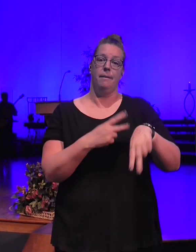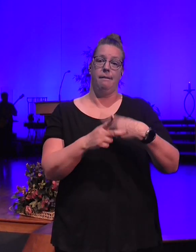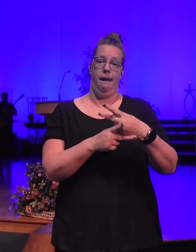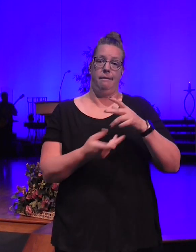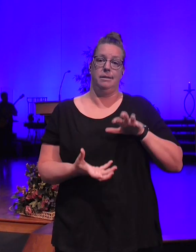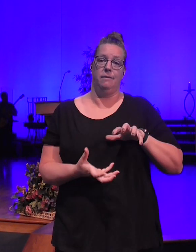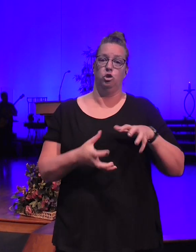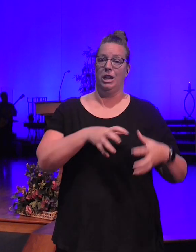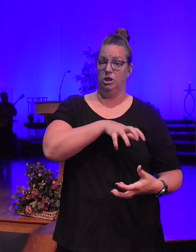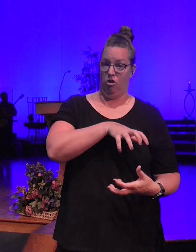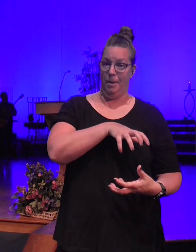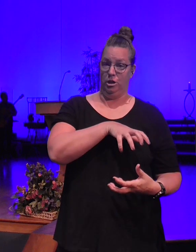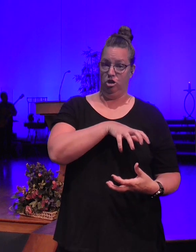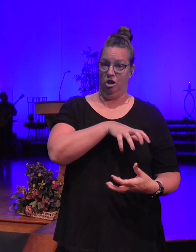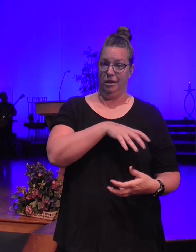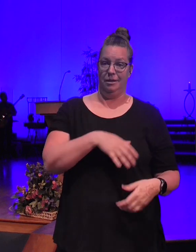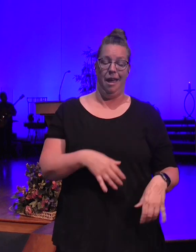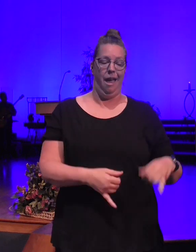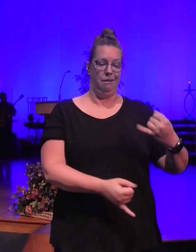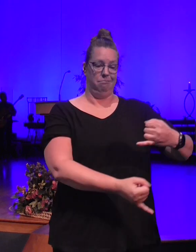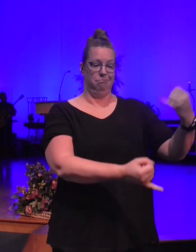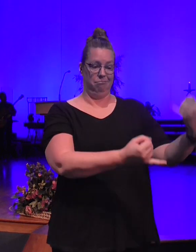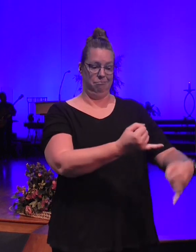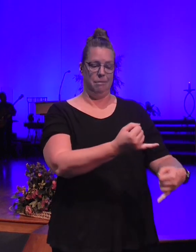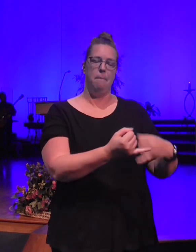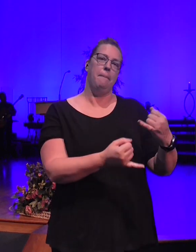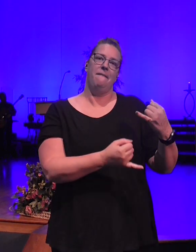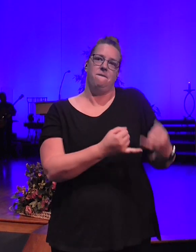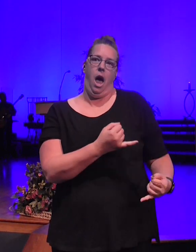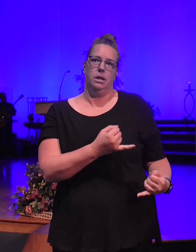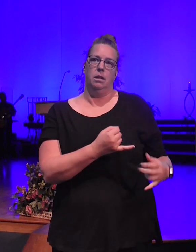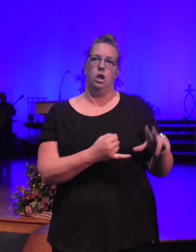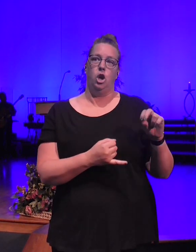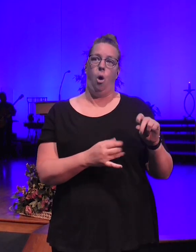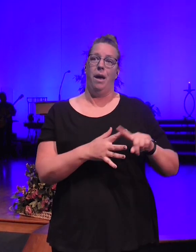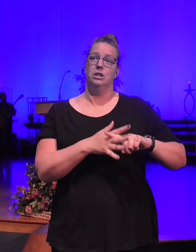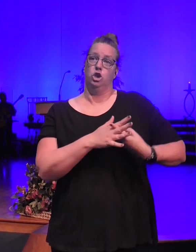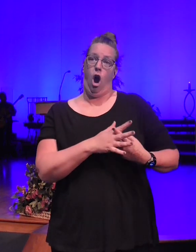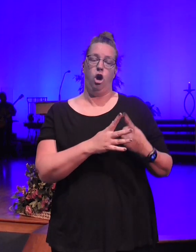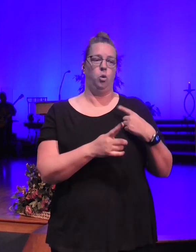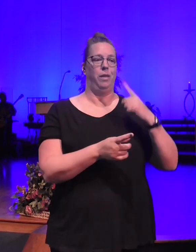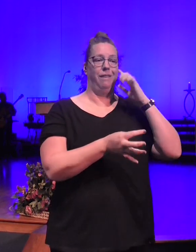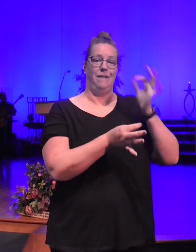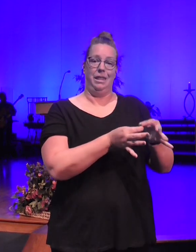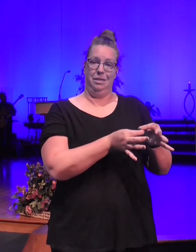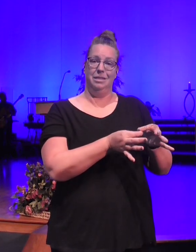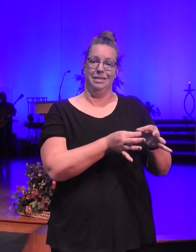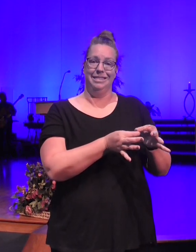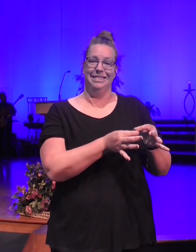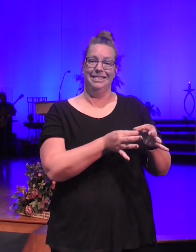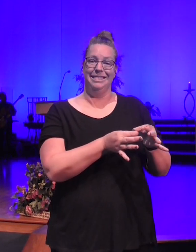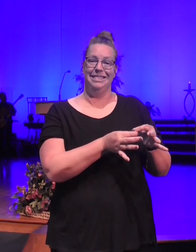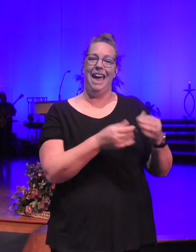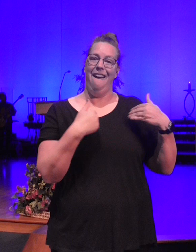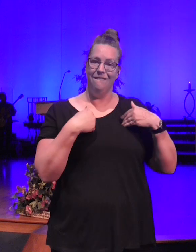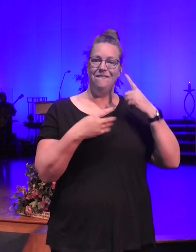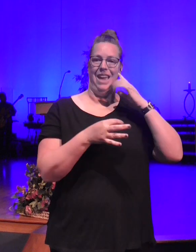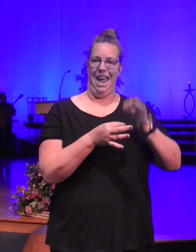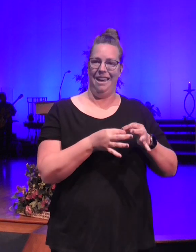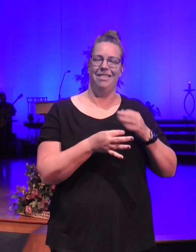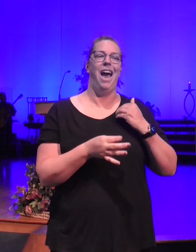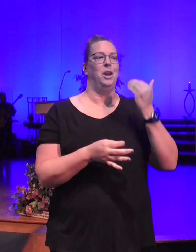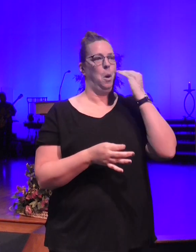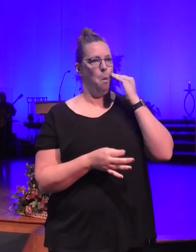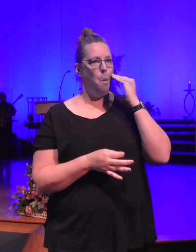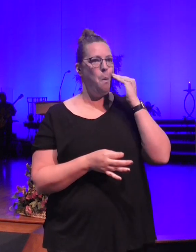transformation. And finally, maybe not finally, I would probably start with faith and say, I have faith. I